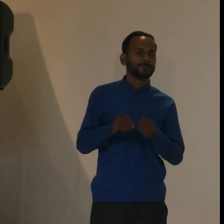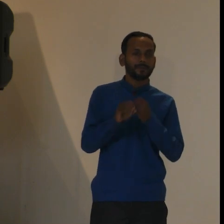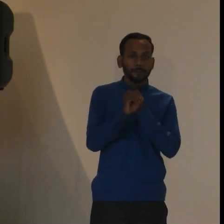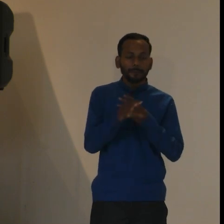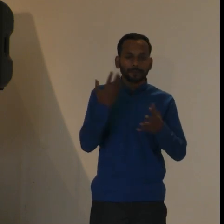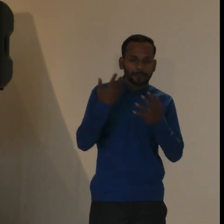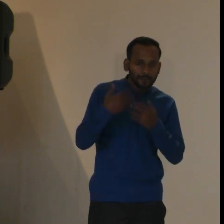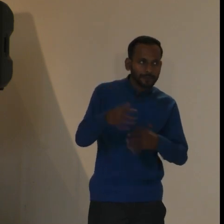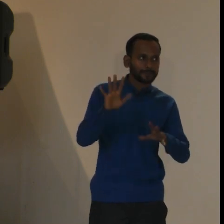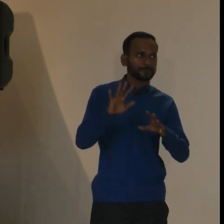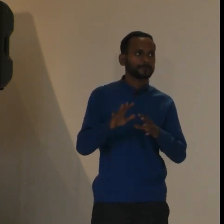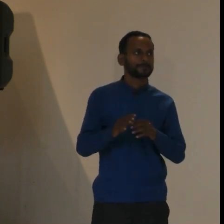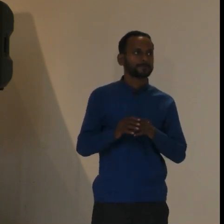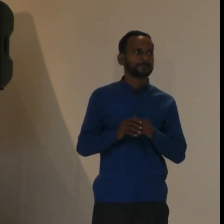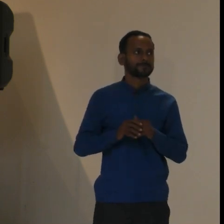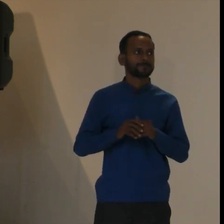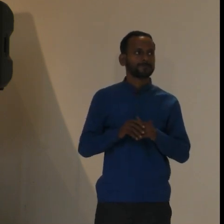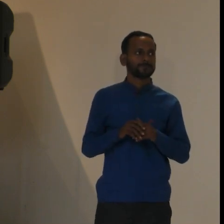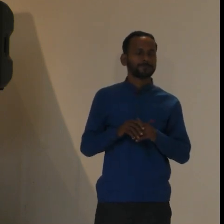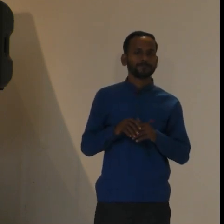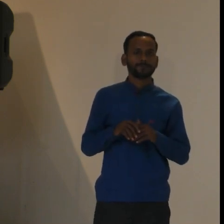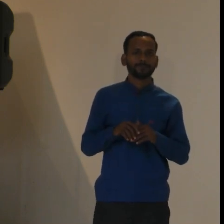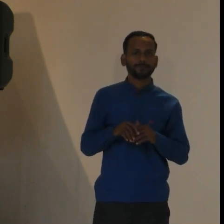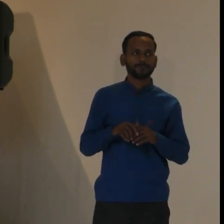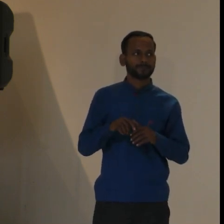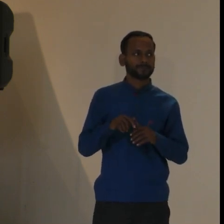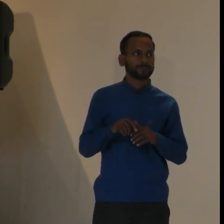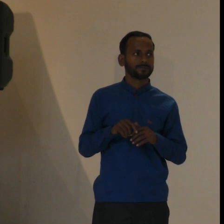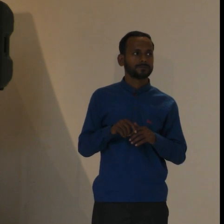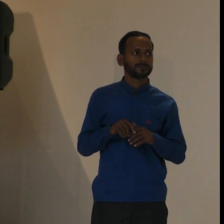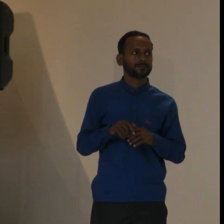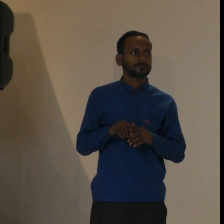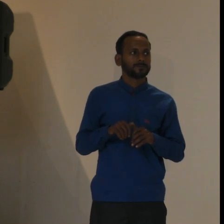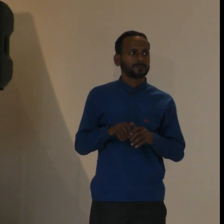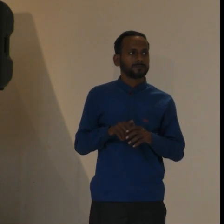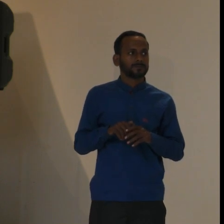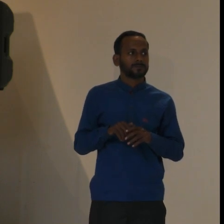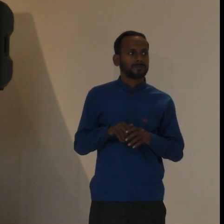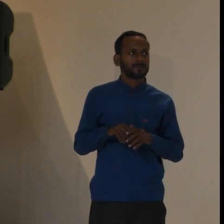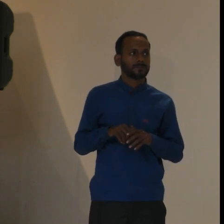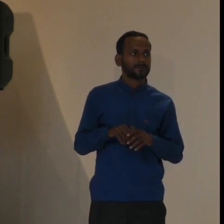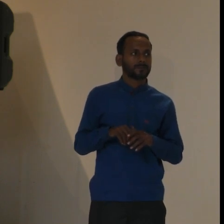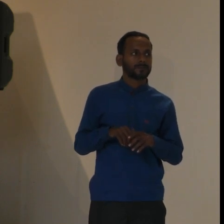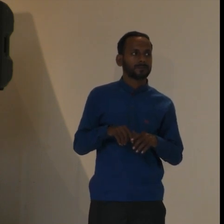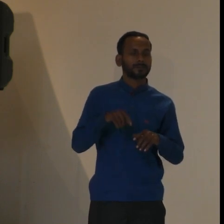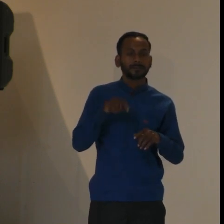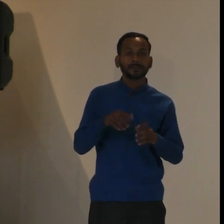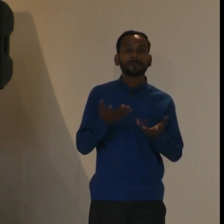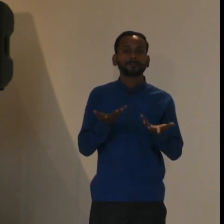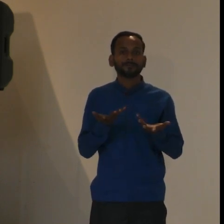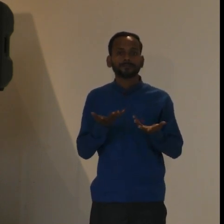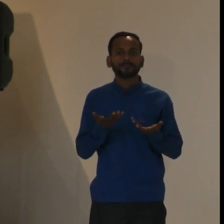podcast, O Sacred Head, So Wounded, is a post-Reformation hymn, right? But these